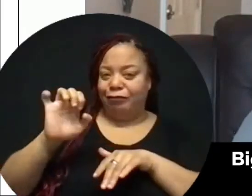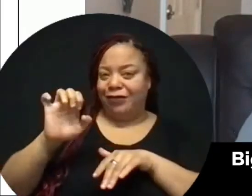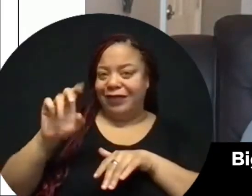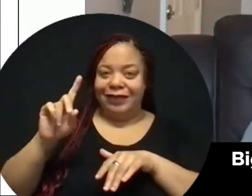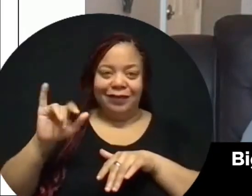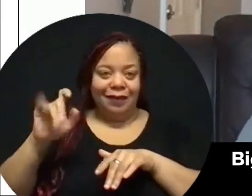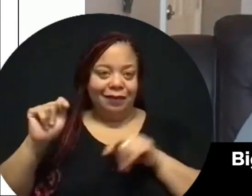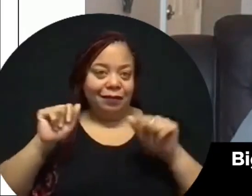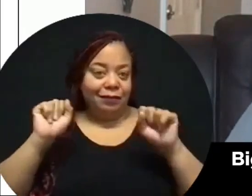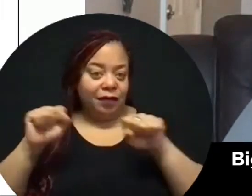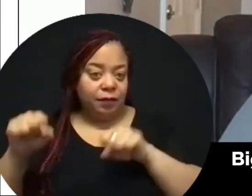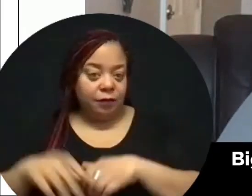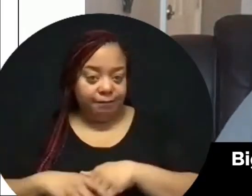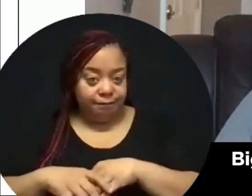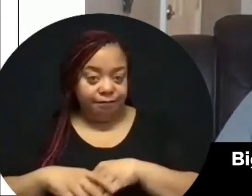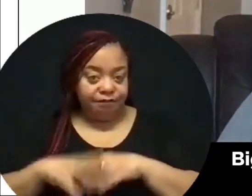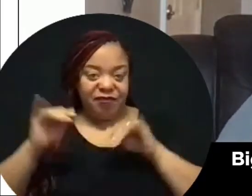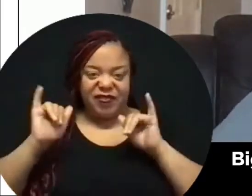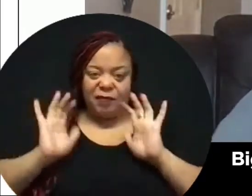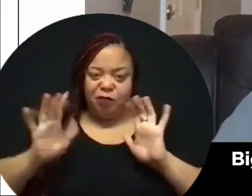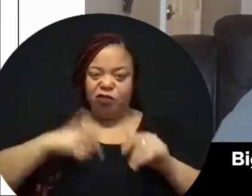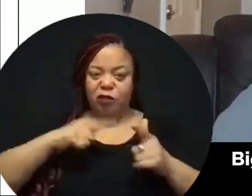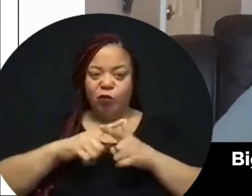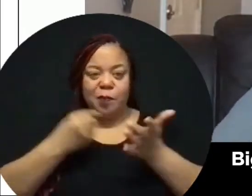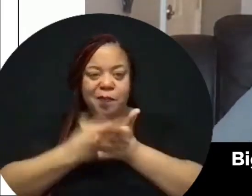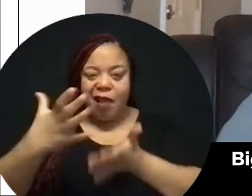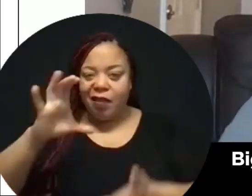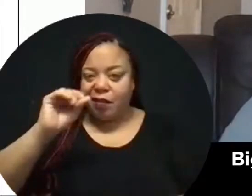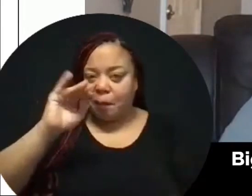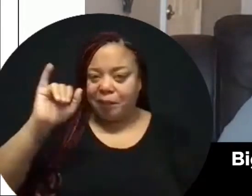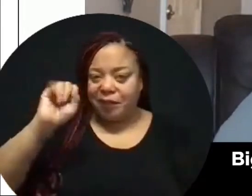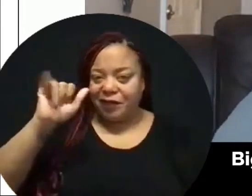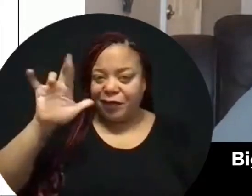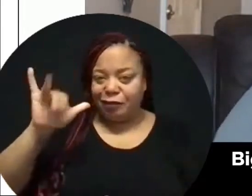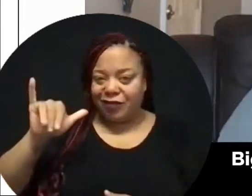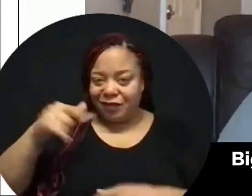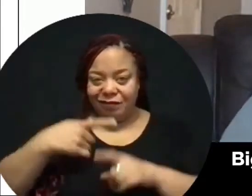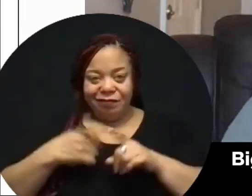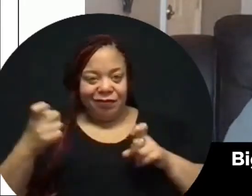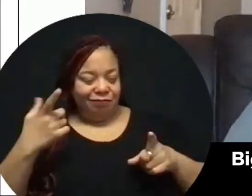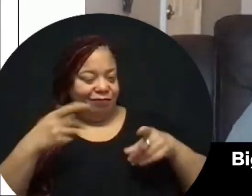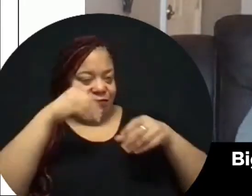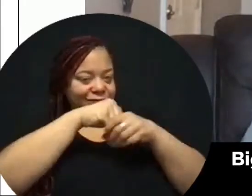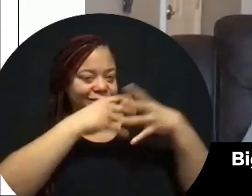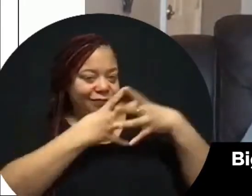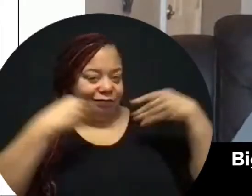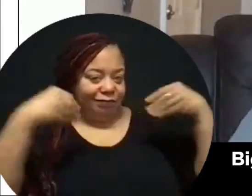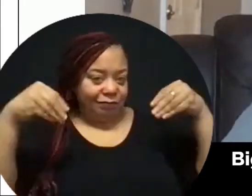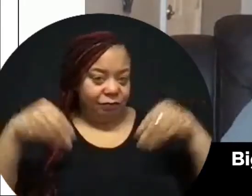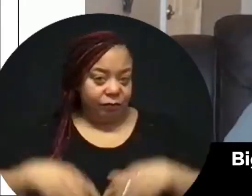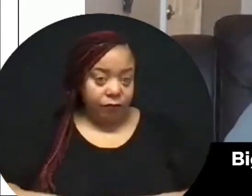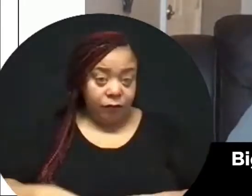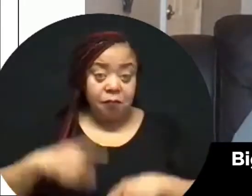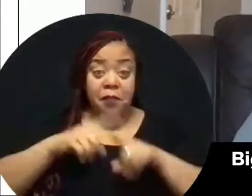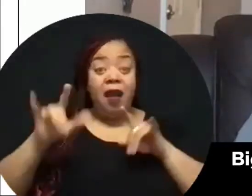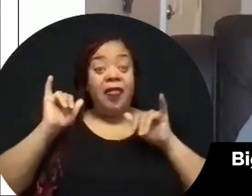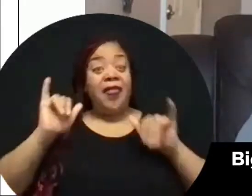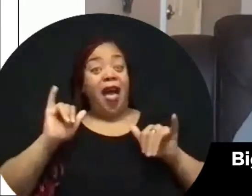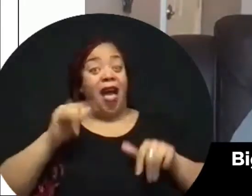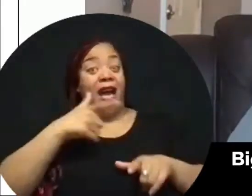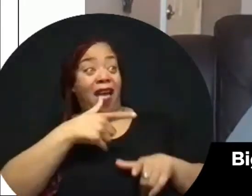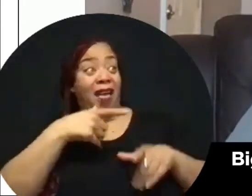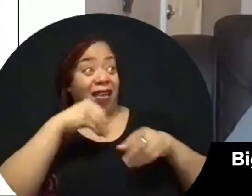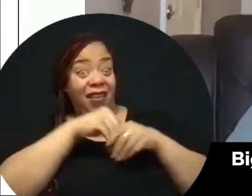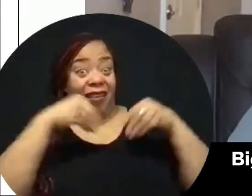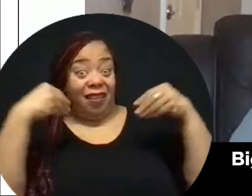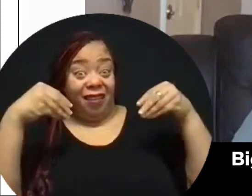At any 7-Eleven pretty much. And that's what people live off of, and that's the upgrade. That's getting better than what you would be eating out of the